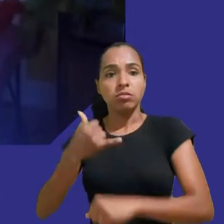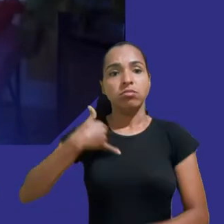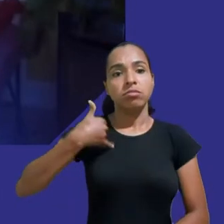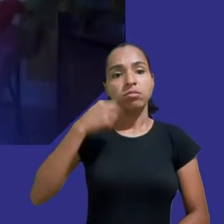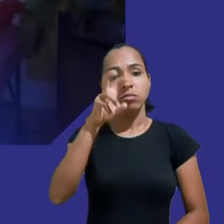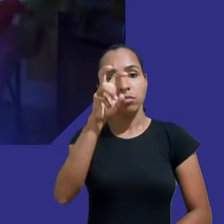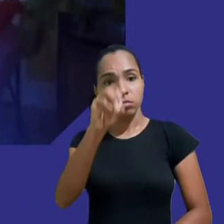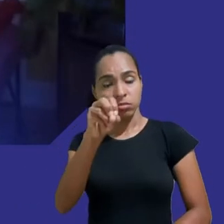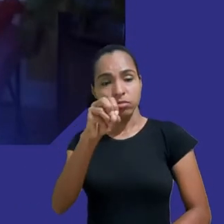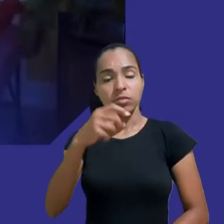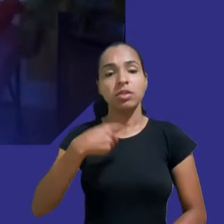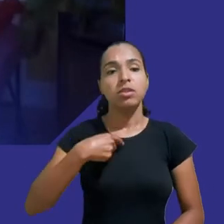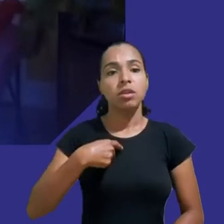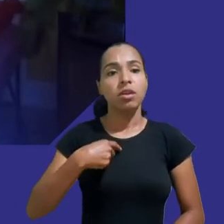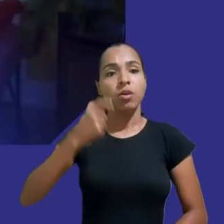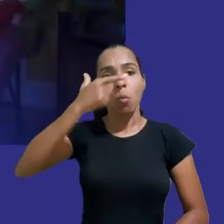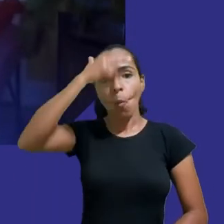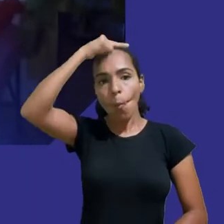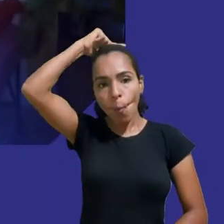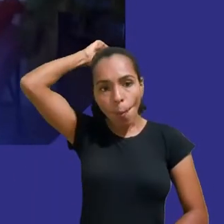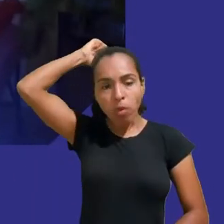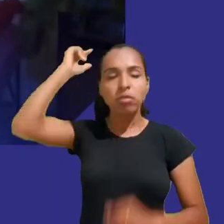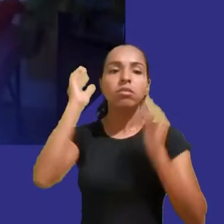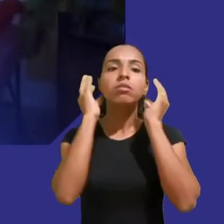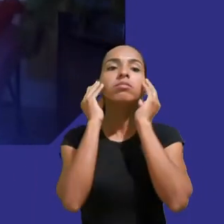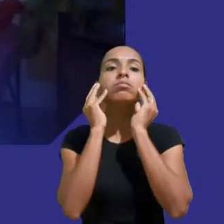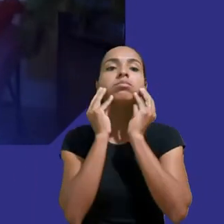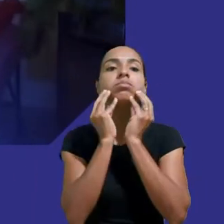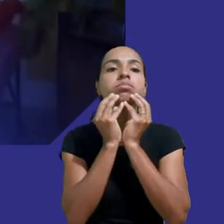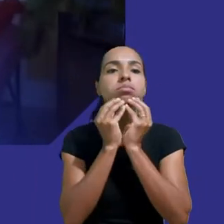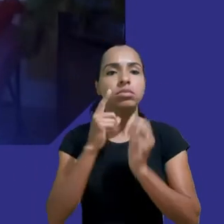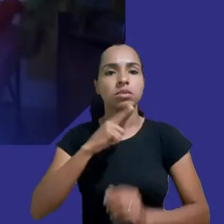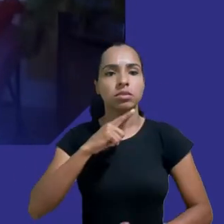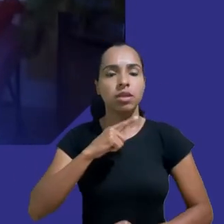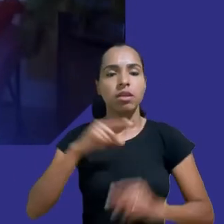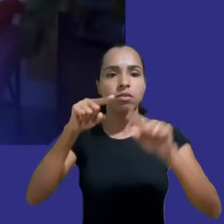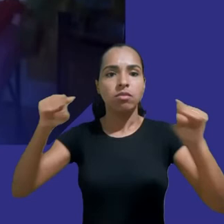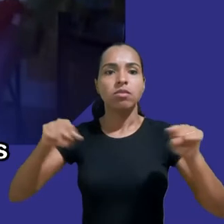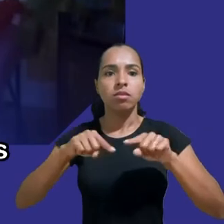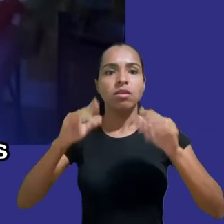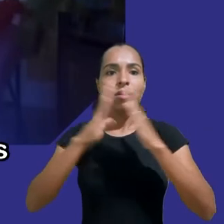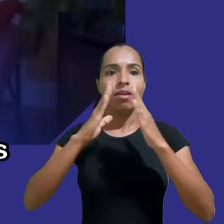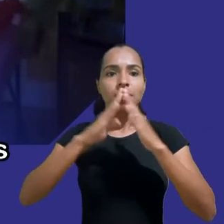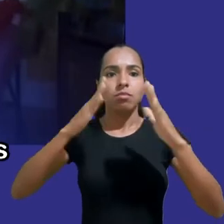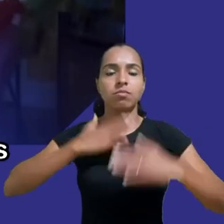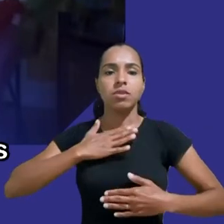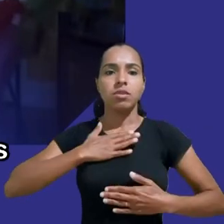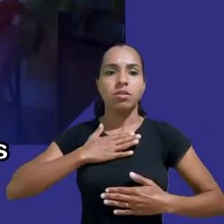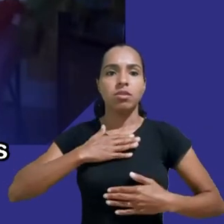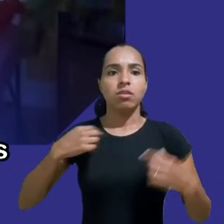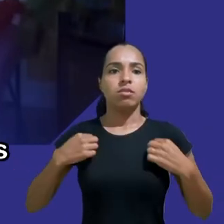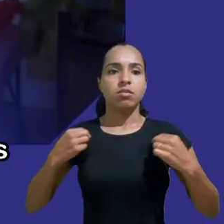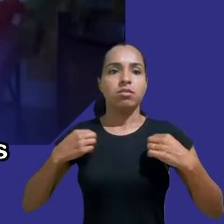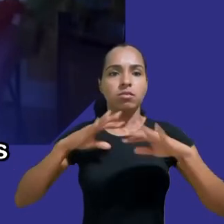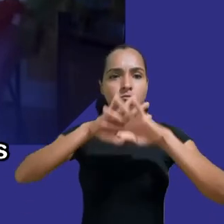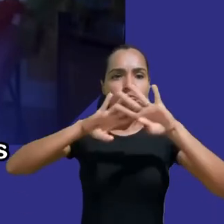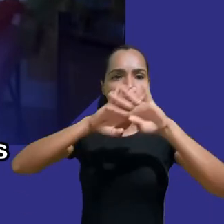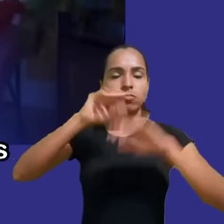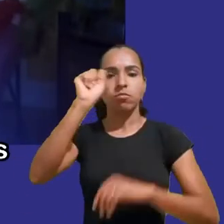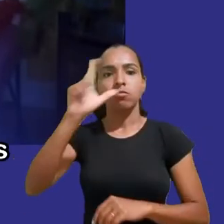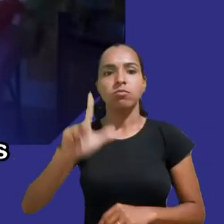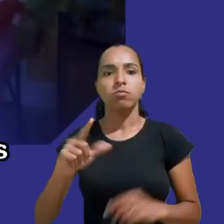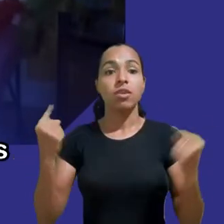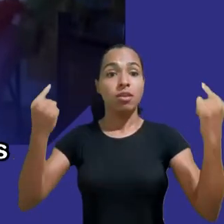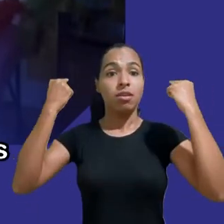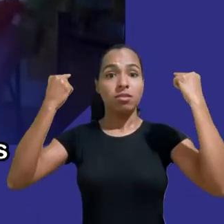head and a beard I am sitting in my living room wearing a blue check shirt and behind me are